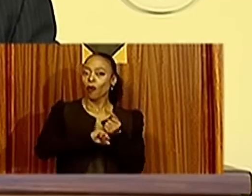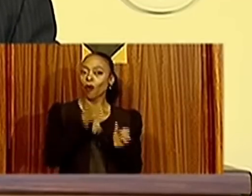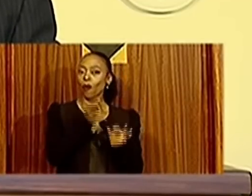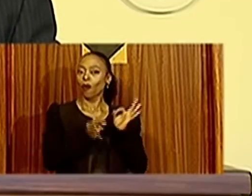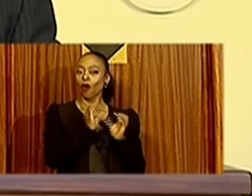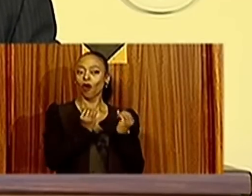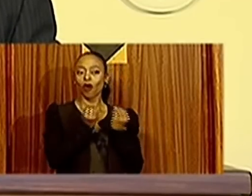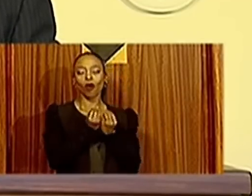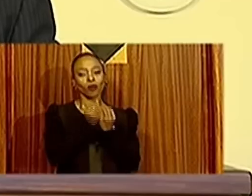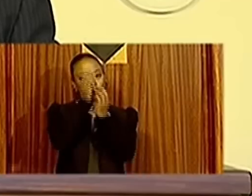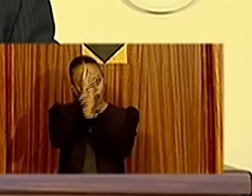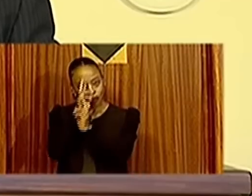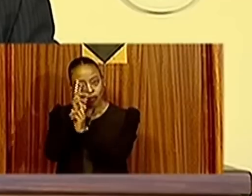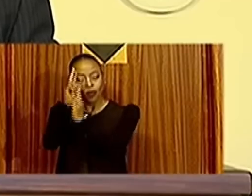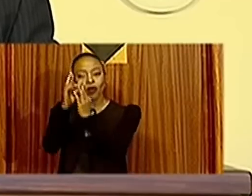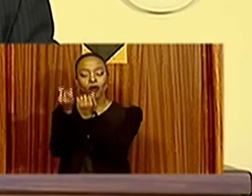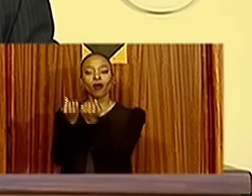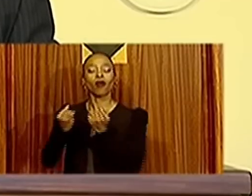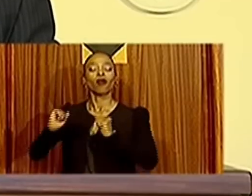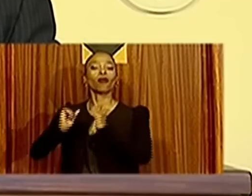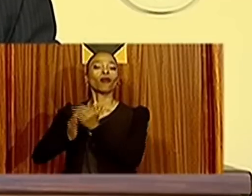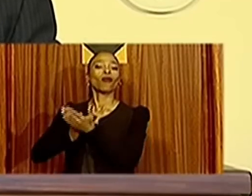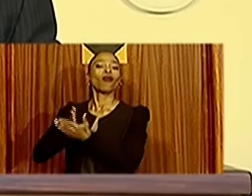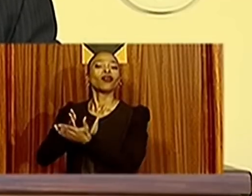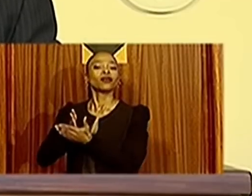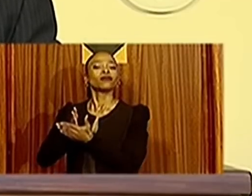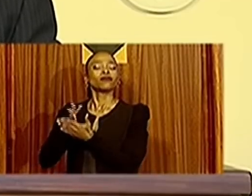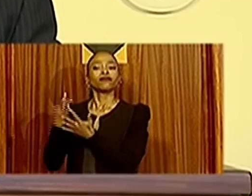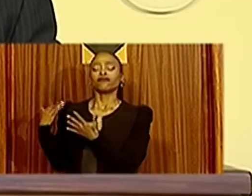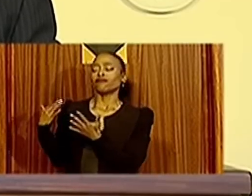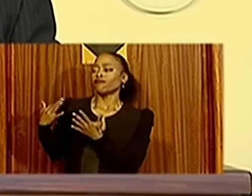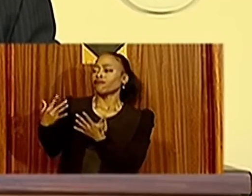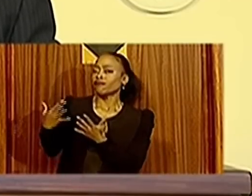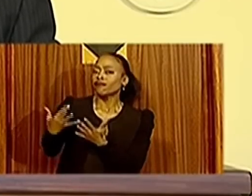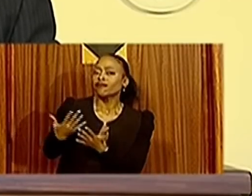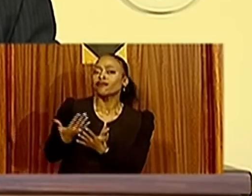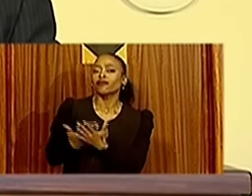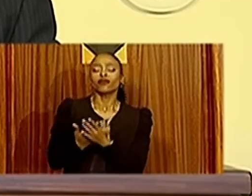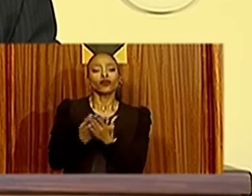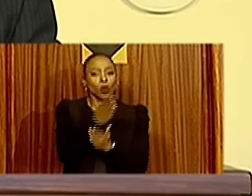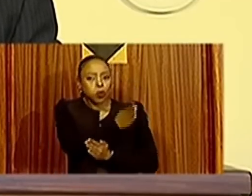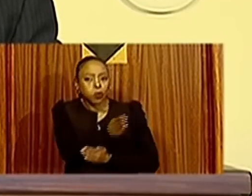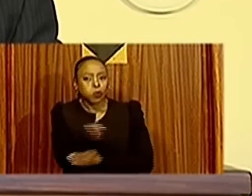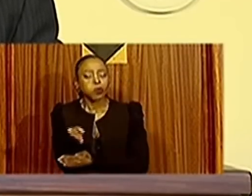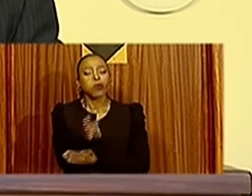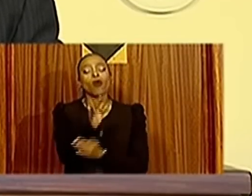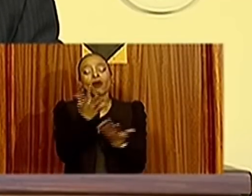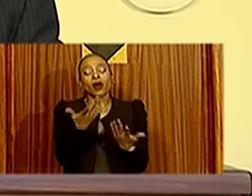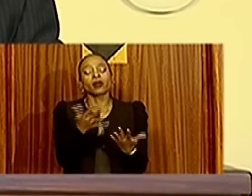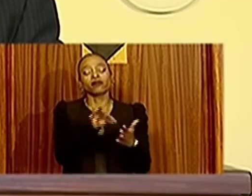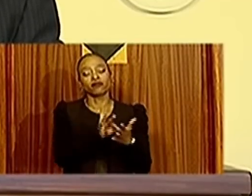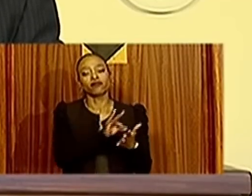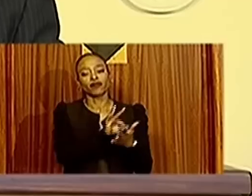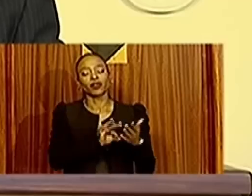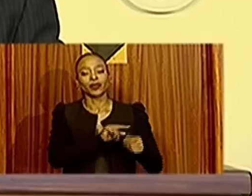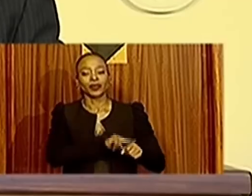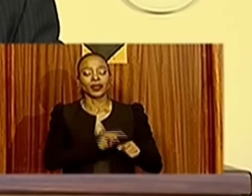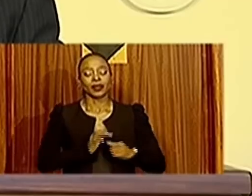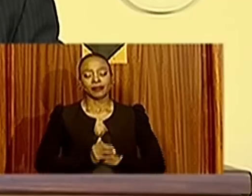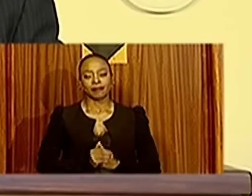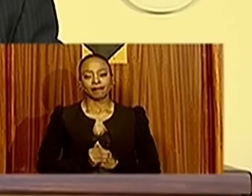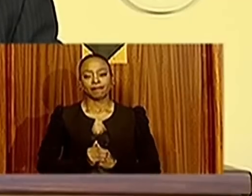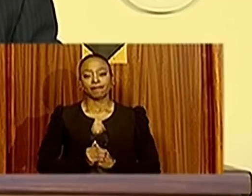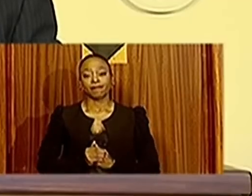the democratic principles that have long characterized our elections. We should all